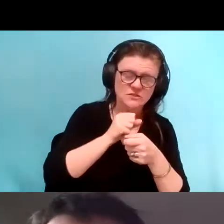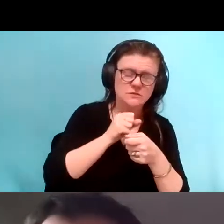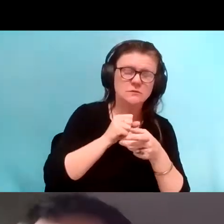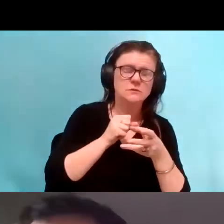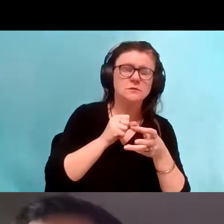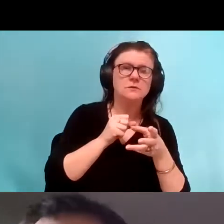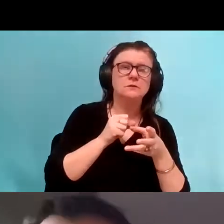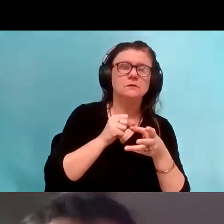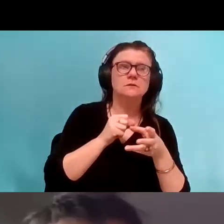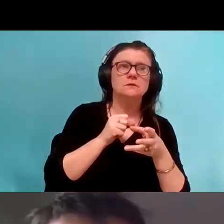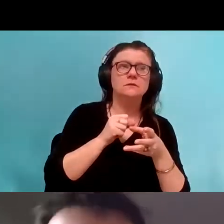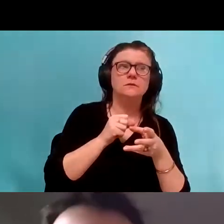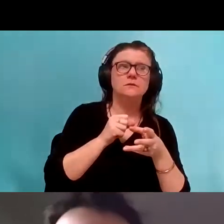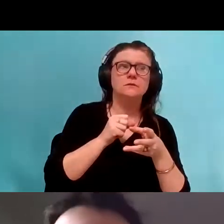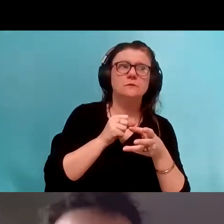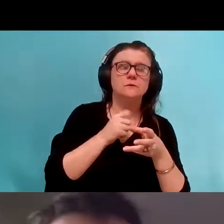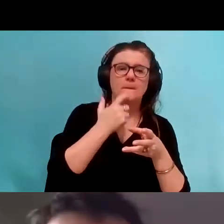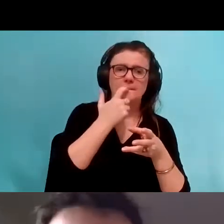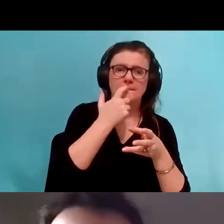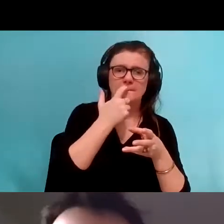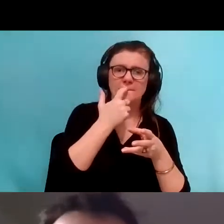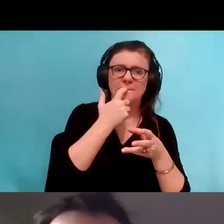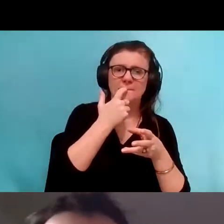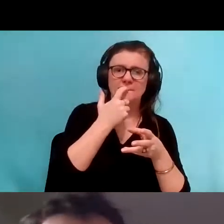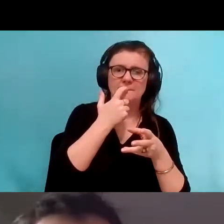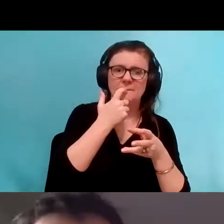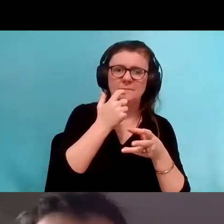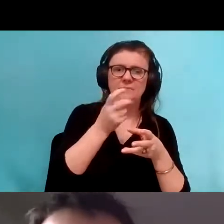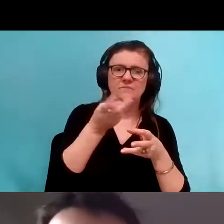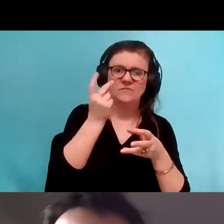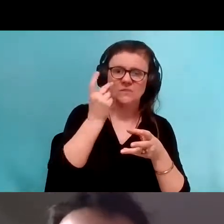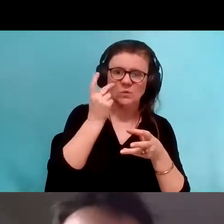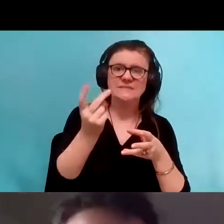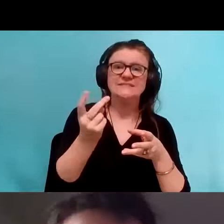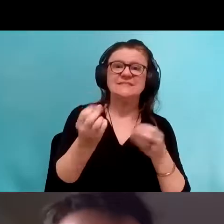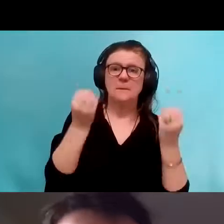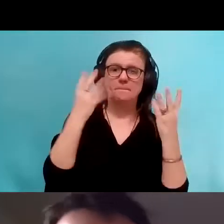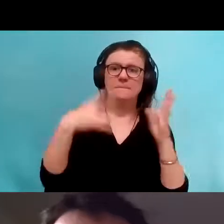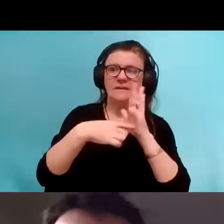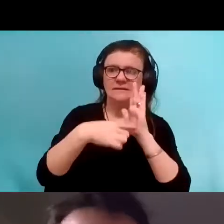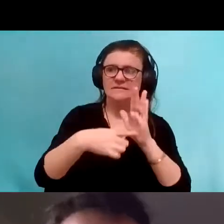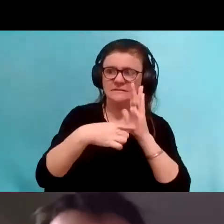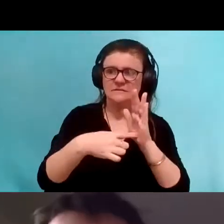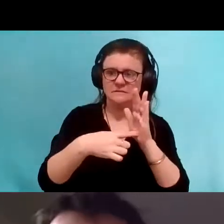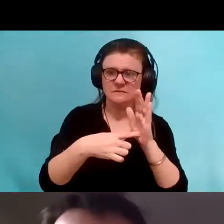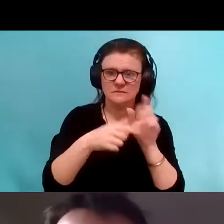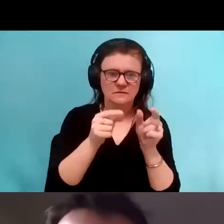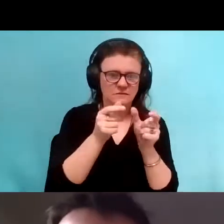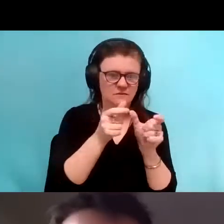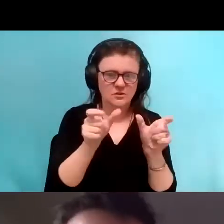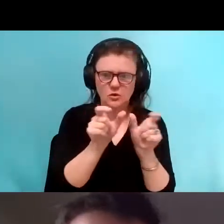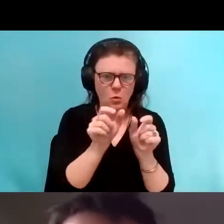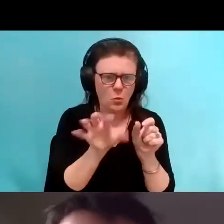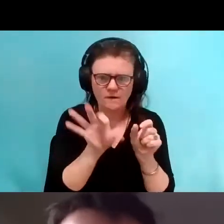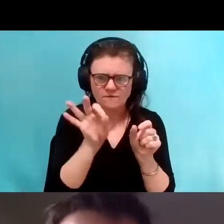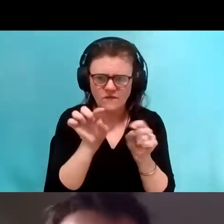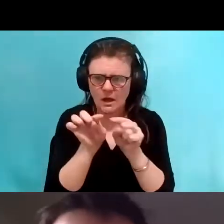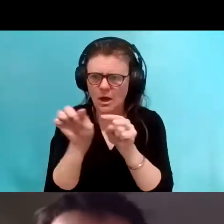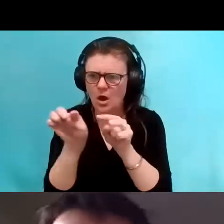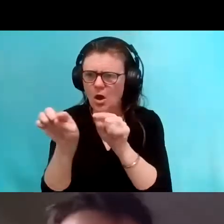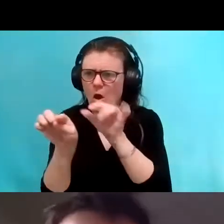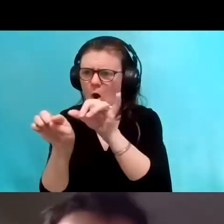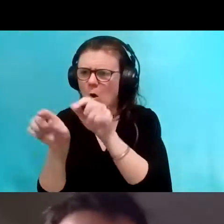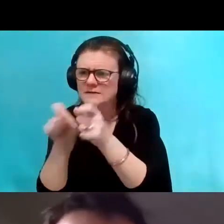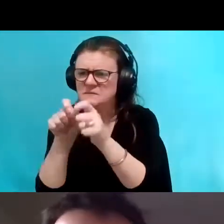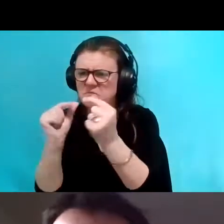know, there's numerous countless examples of where we're unpicking these kind of outliers, where there are certain kind of groups